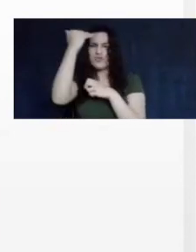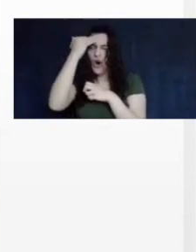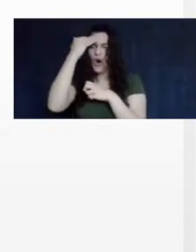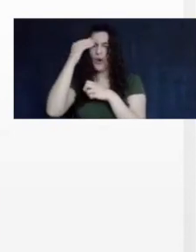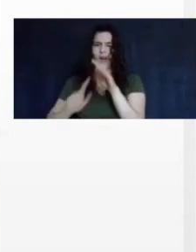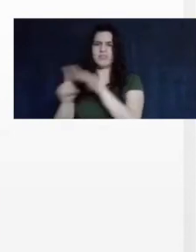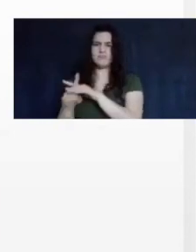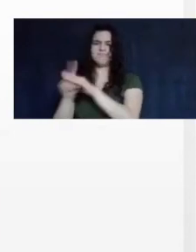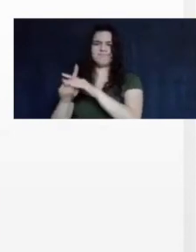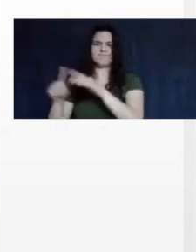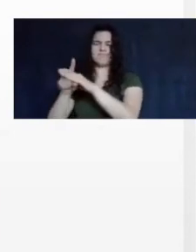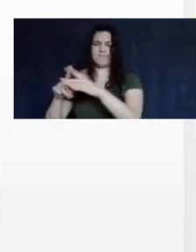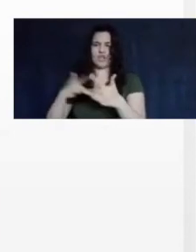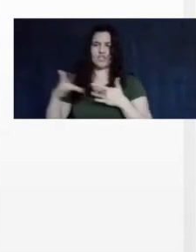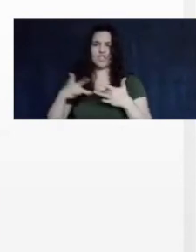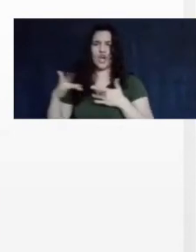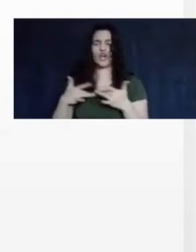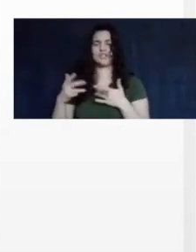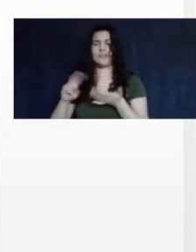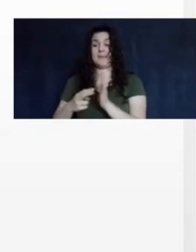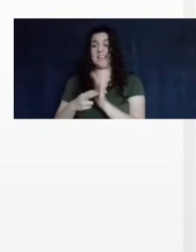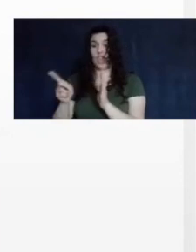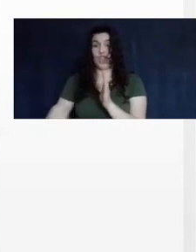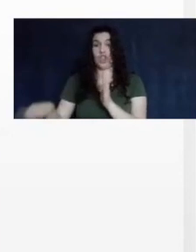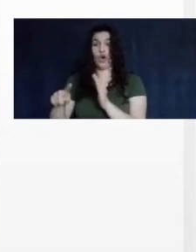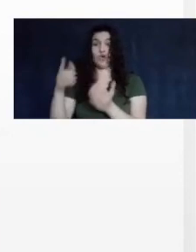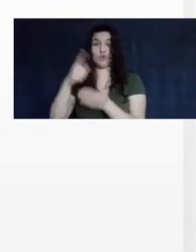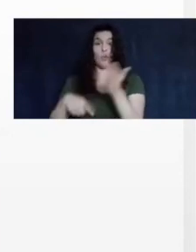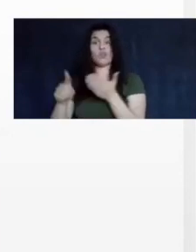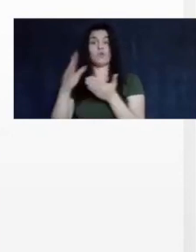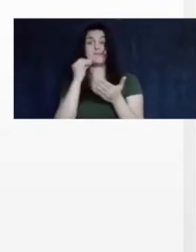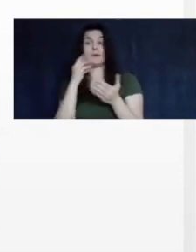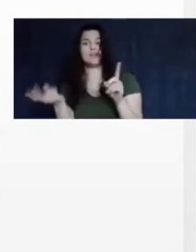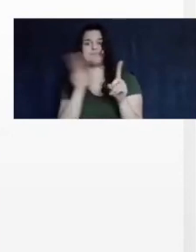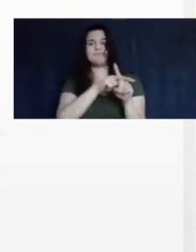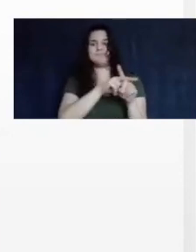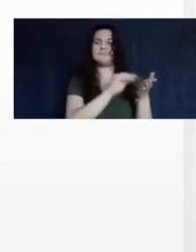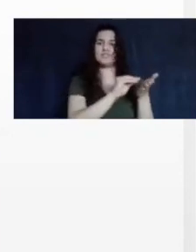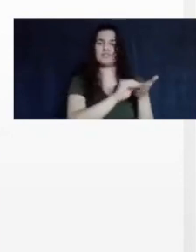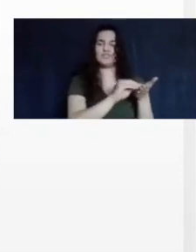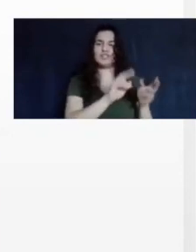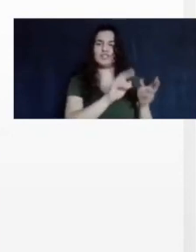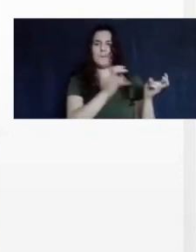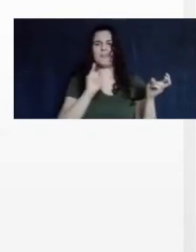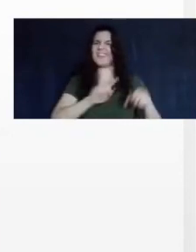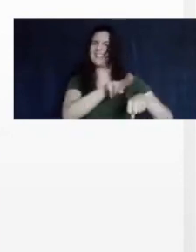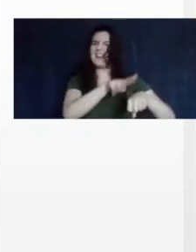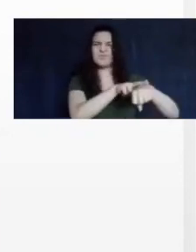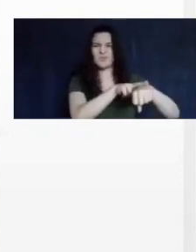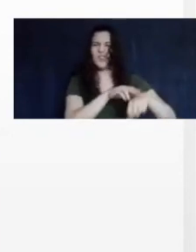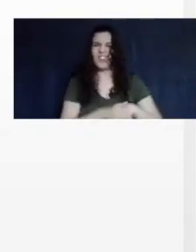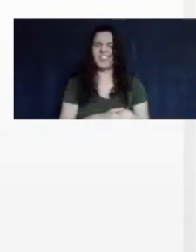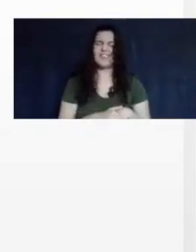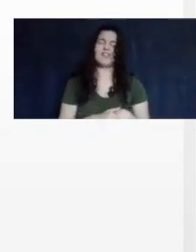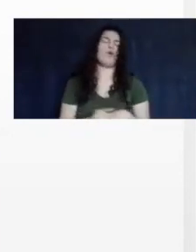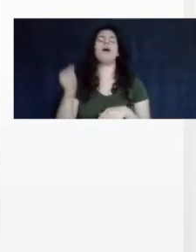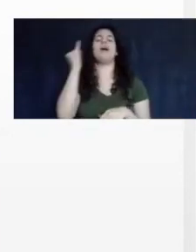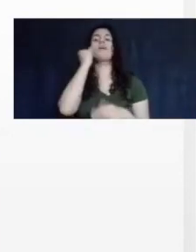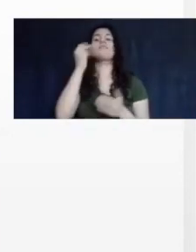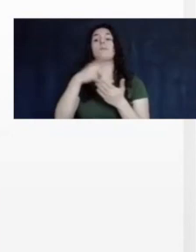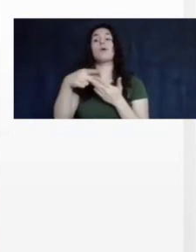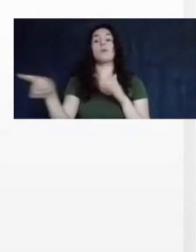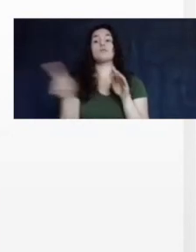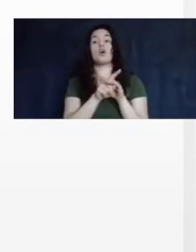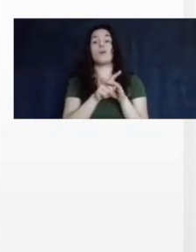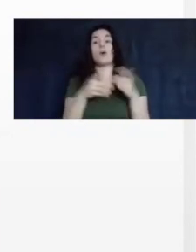it's very natural for those to become your dissertation topic. So it helps if you come into the program with an idea of what you